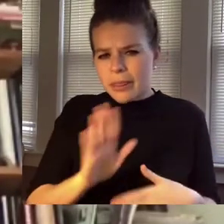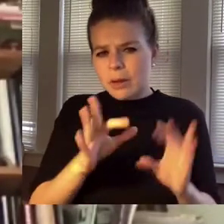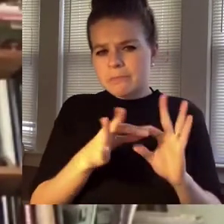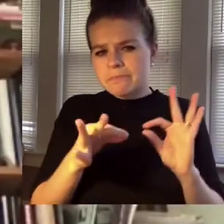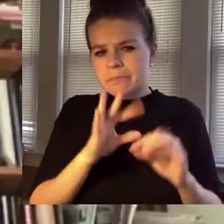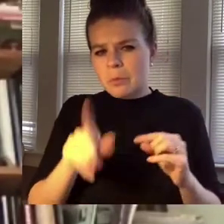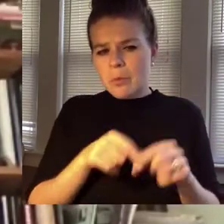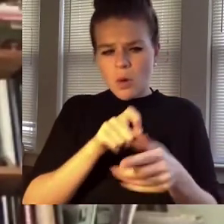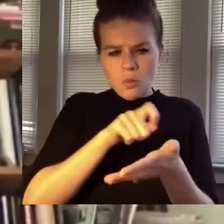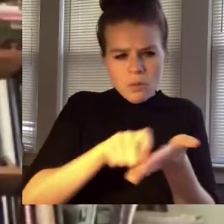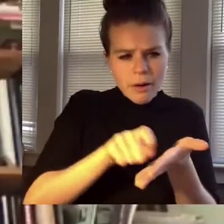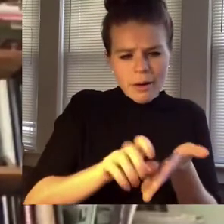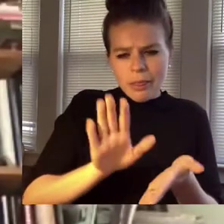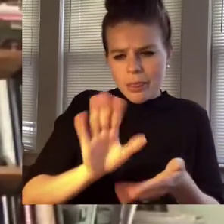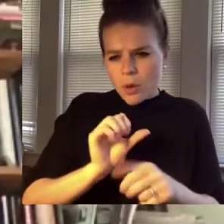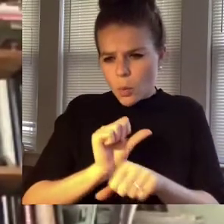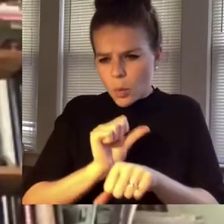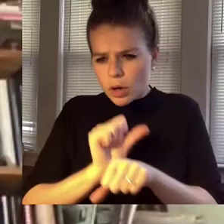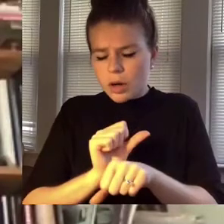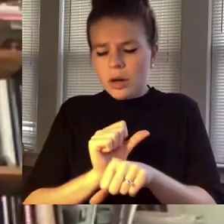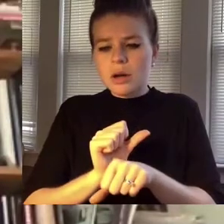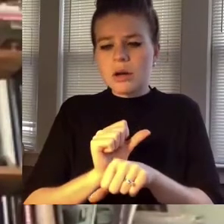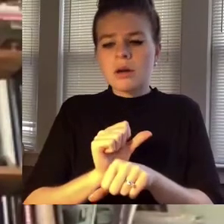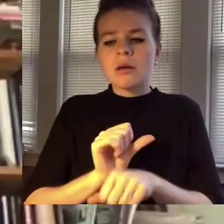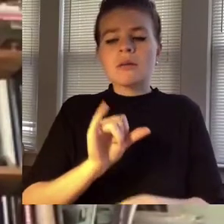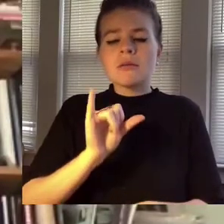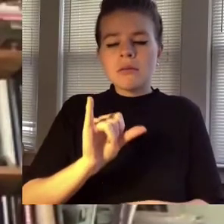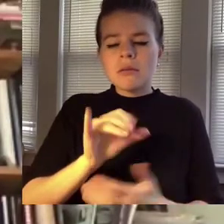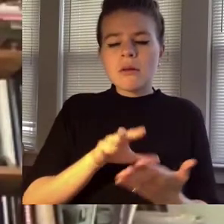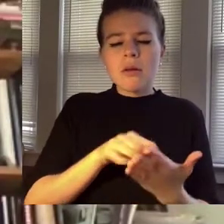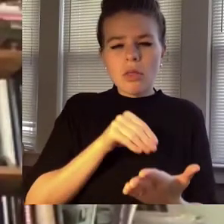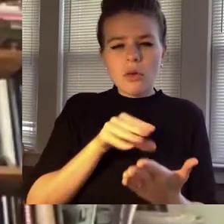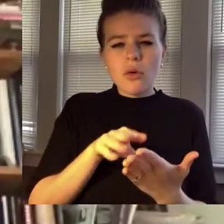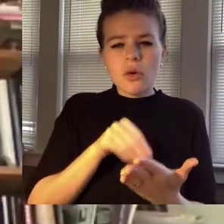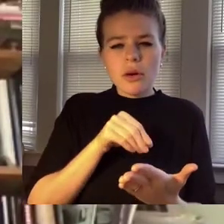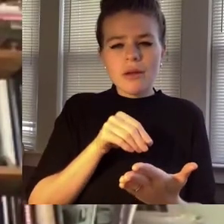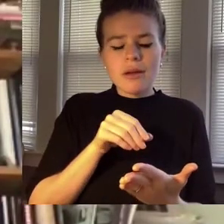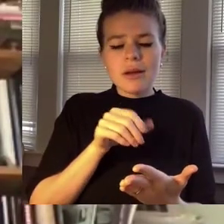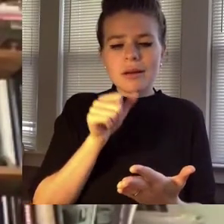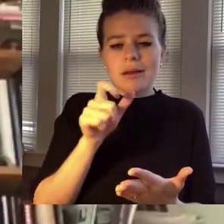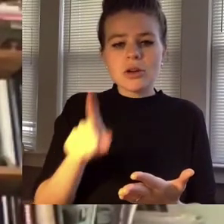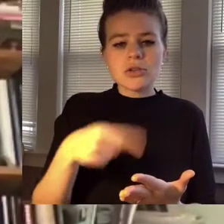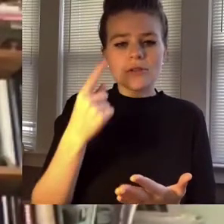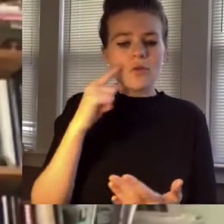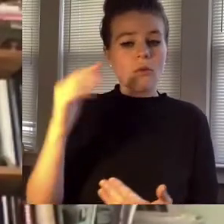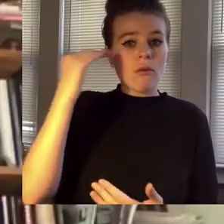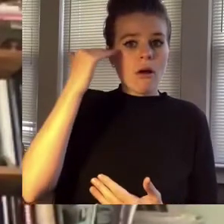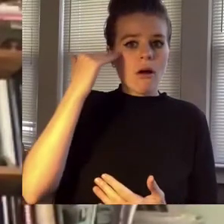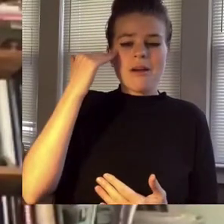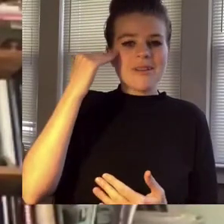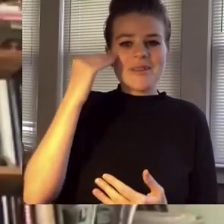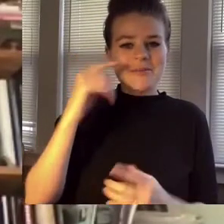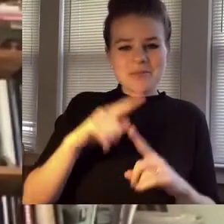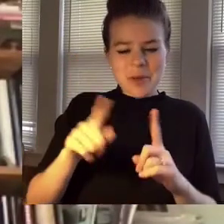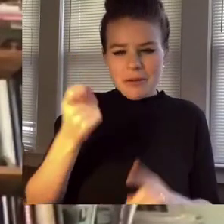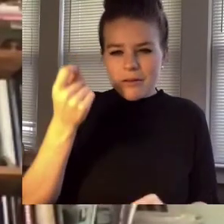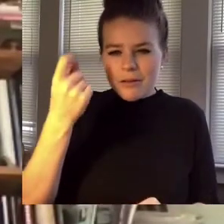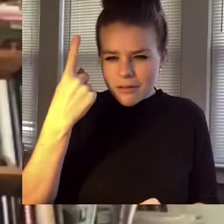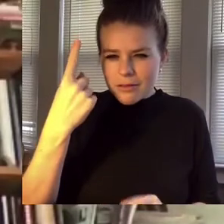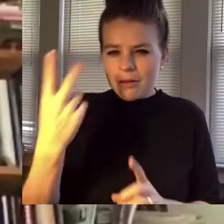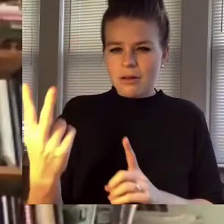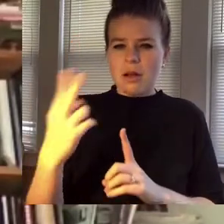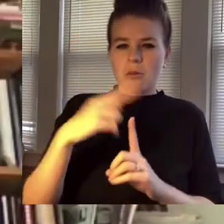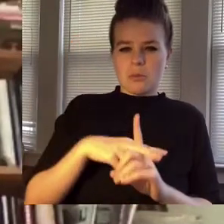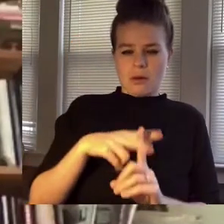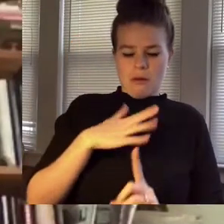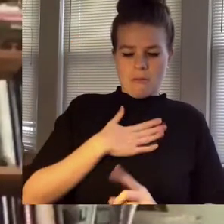work, and learned in a way that helps me to understand something, but then to then apply it to my own self in the peculiar